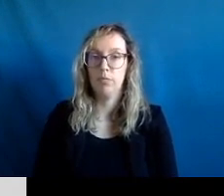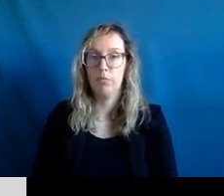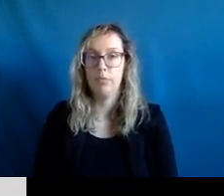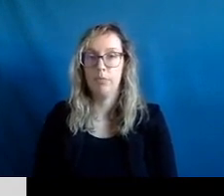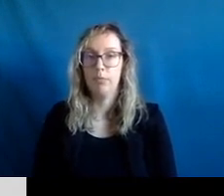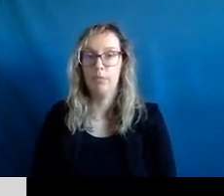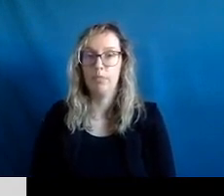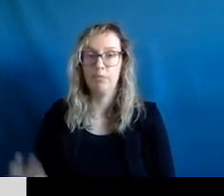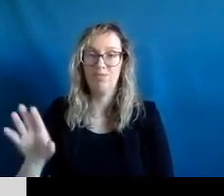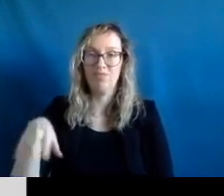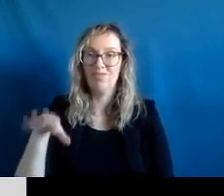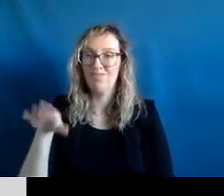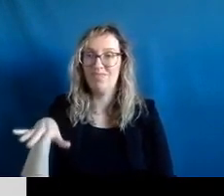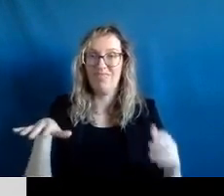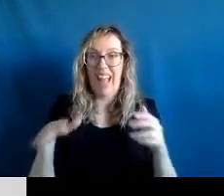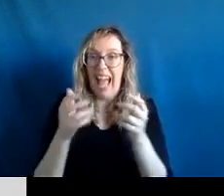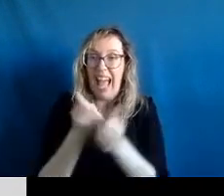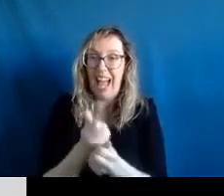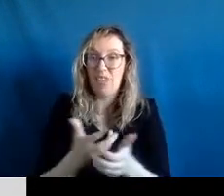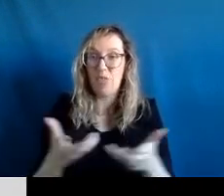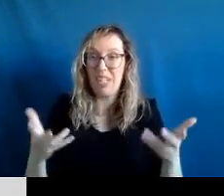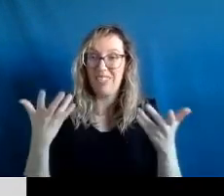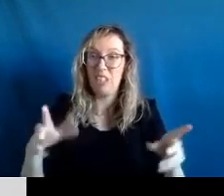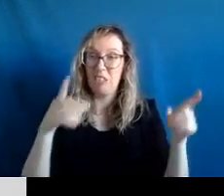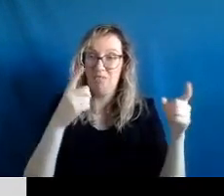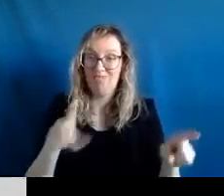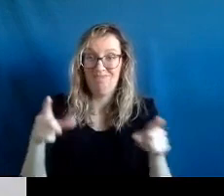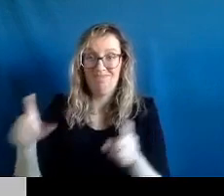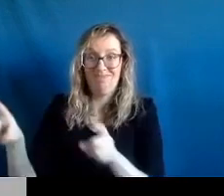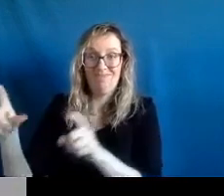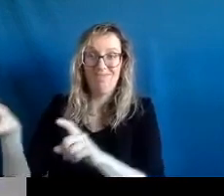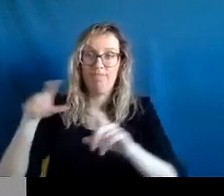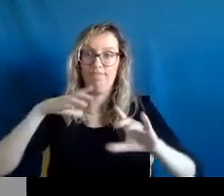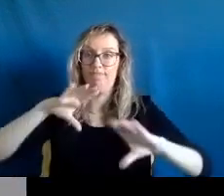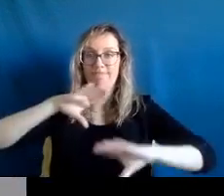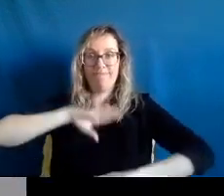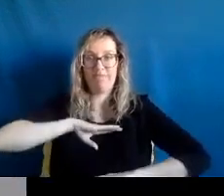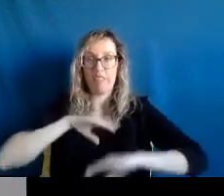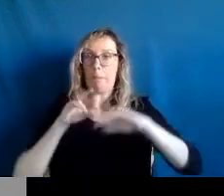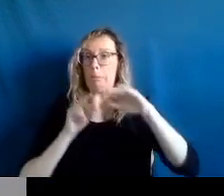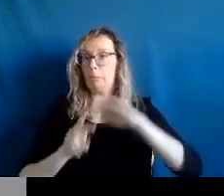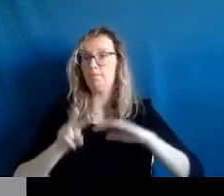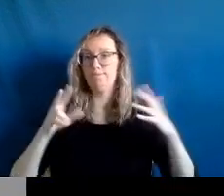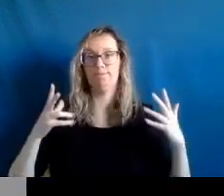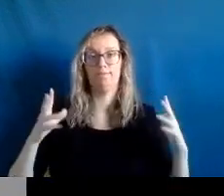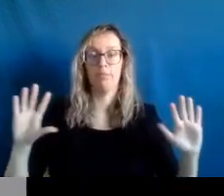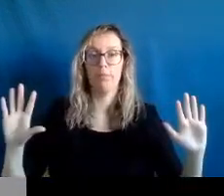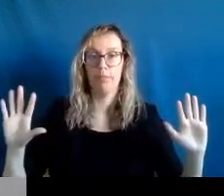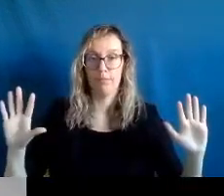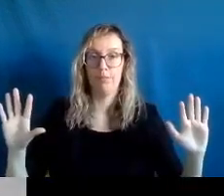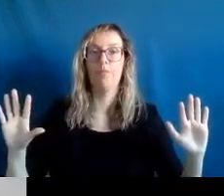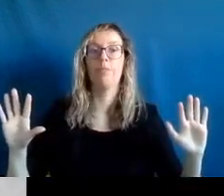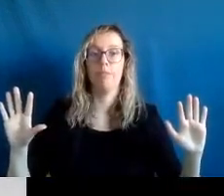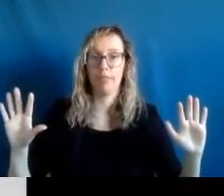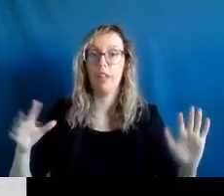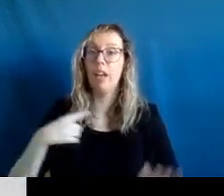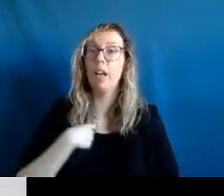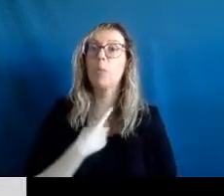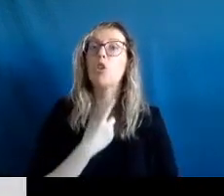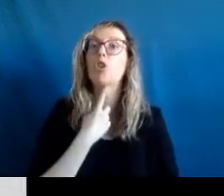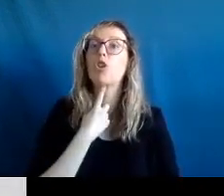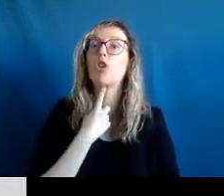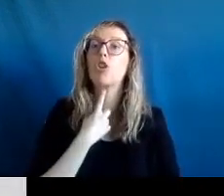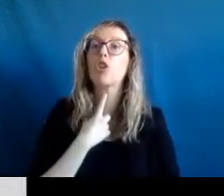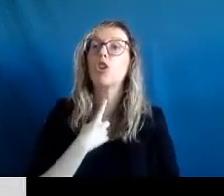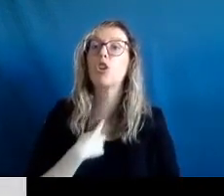already completed in order to fulfill the scripture, Jesus said, "I am thirsty." A jar full